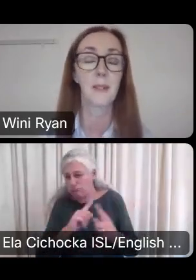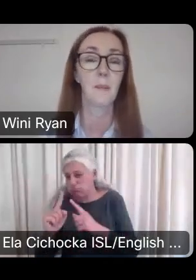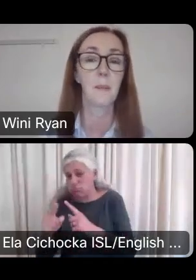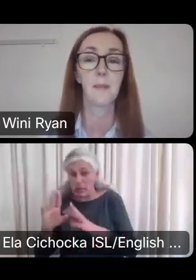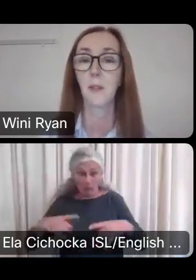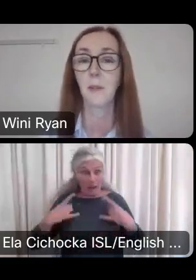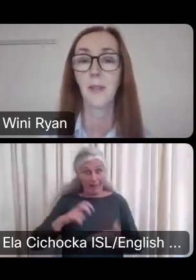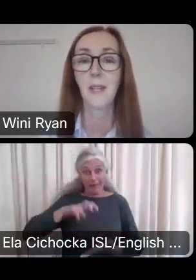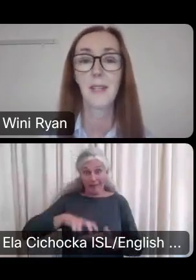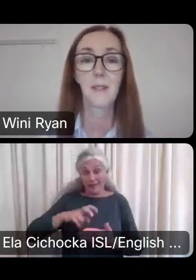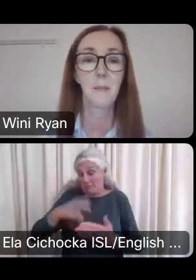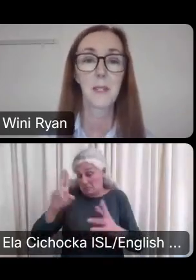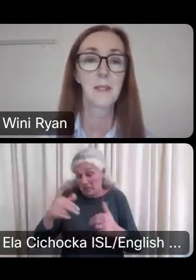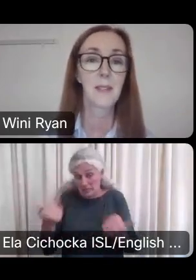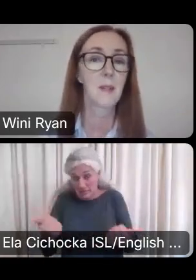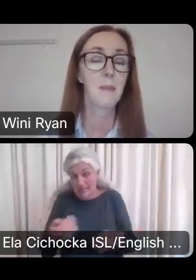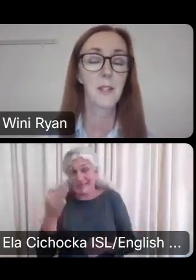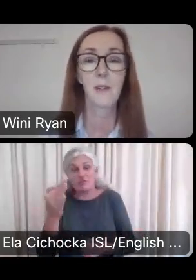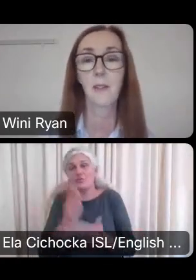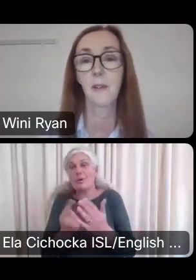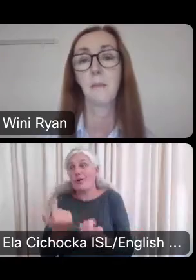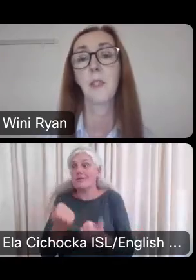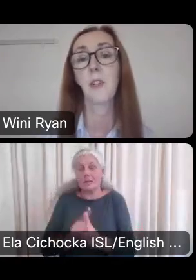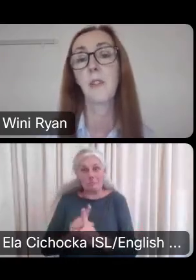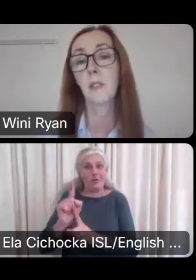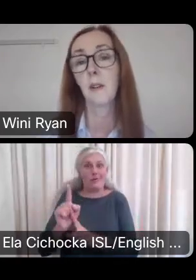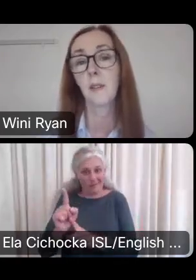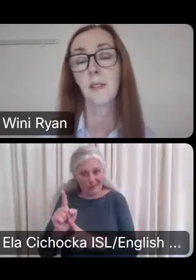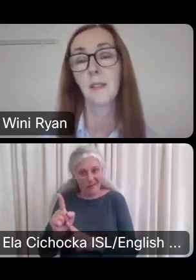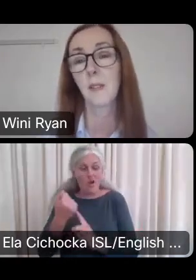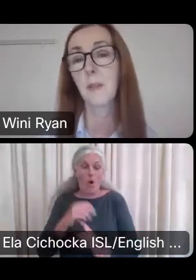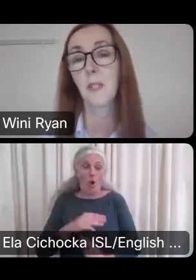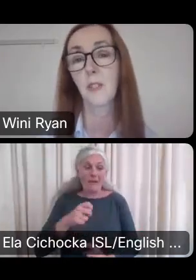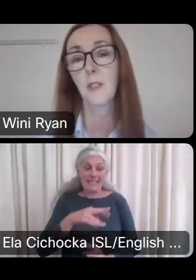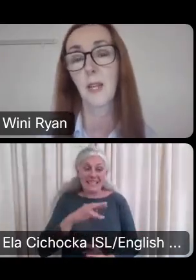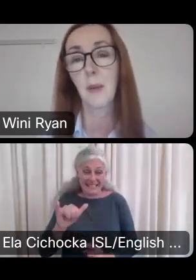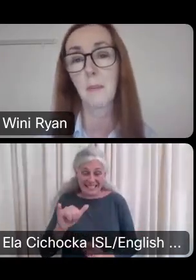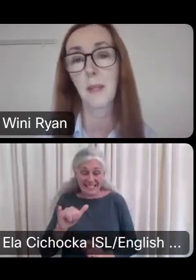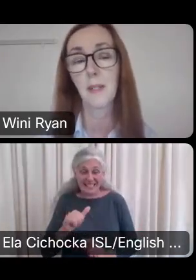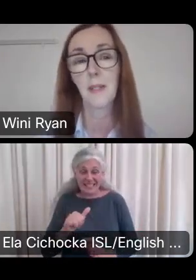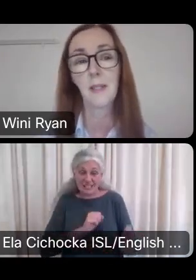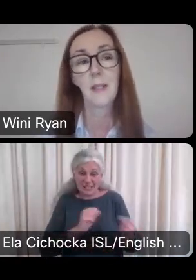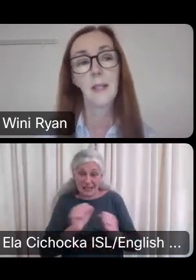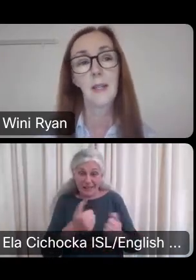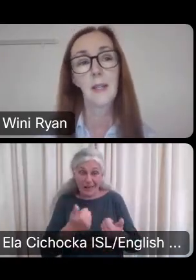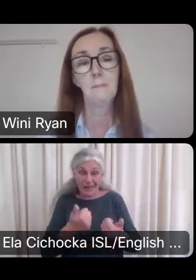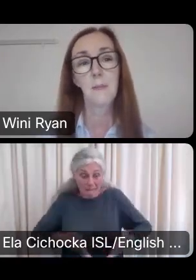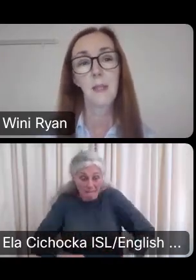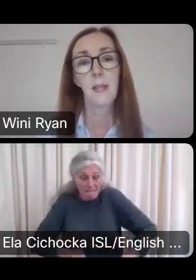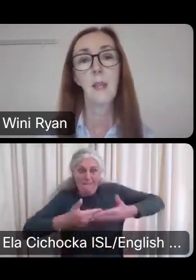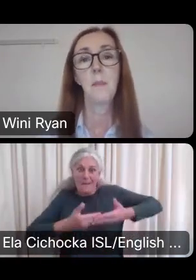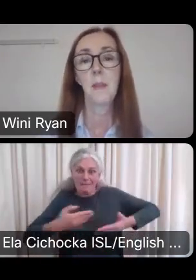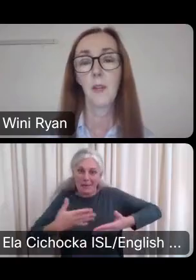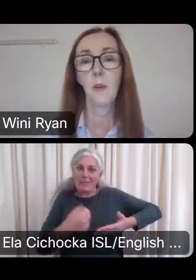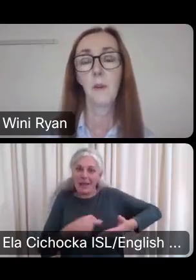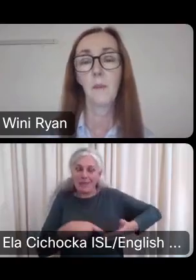For example, you know, if somebody's getting better, or in maternity services, if somebody's just had baby.